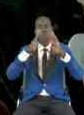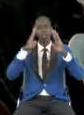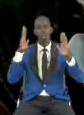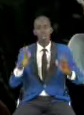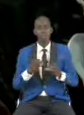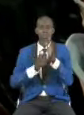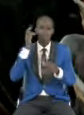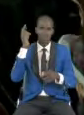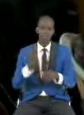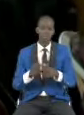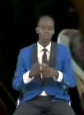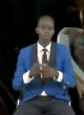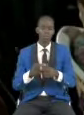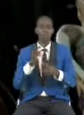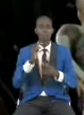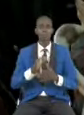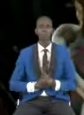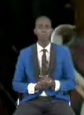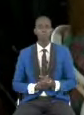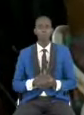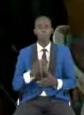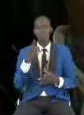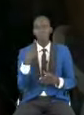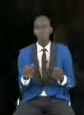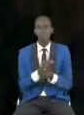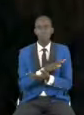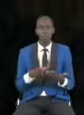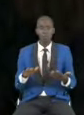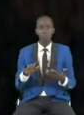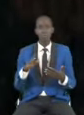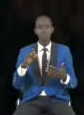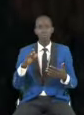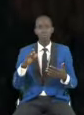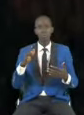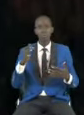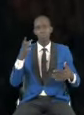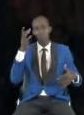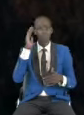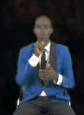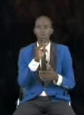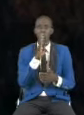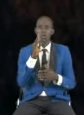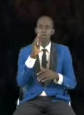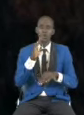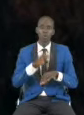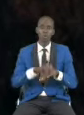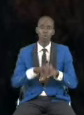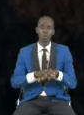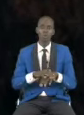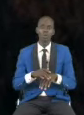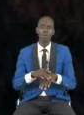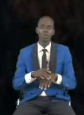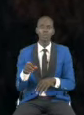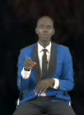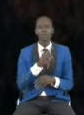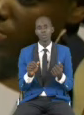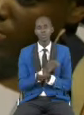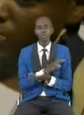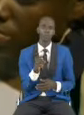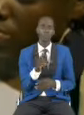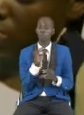name. The plague shall not be upon you to destroy you. No more